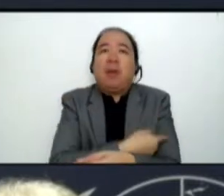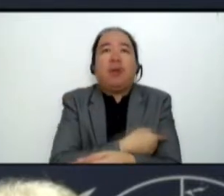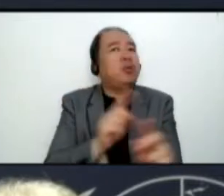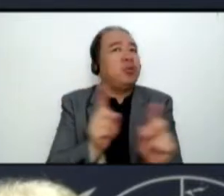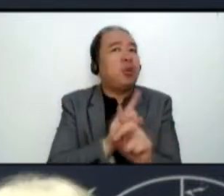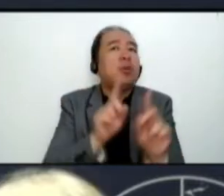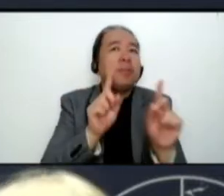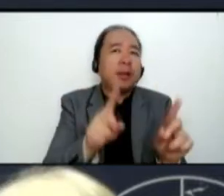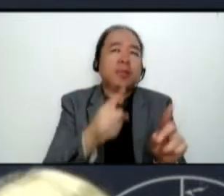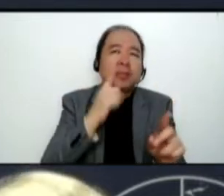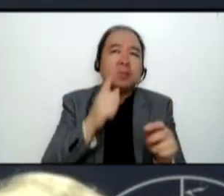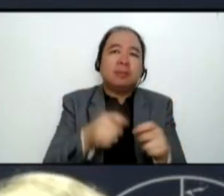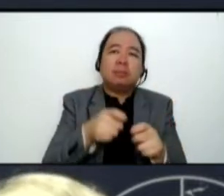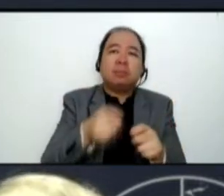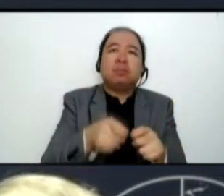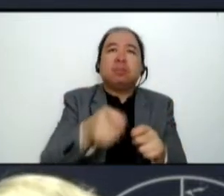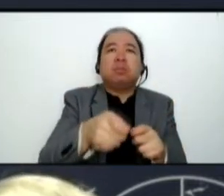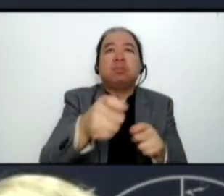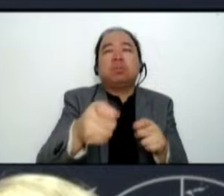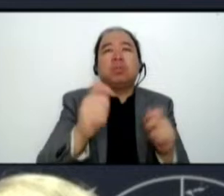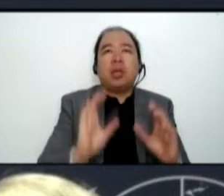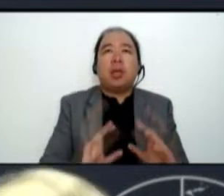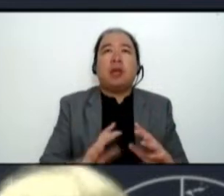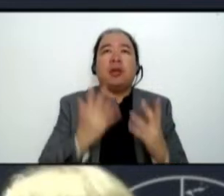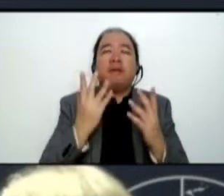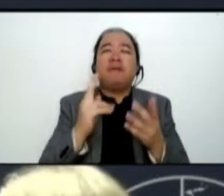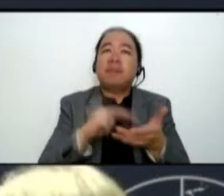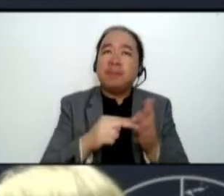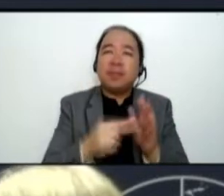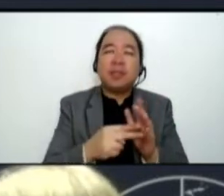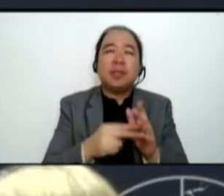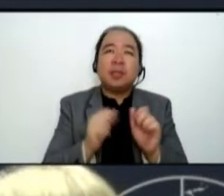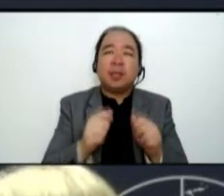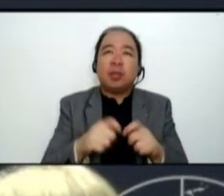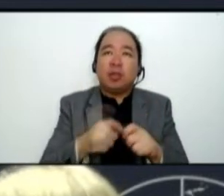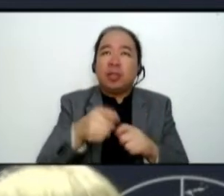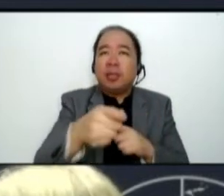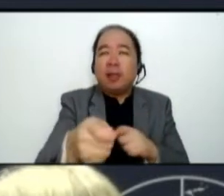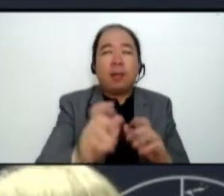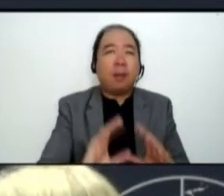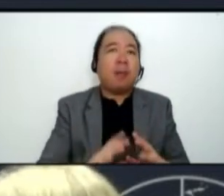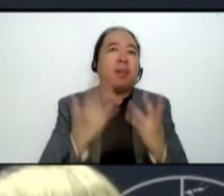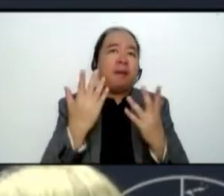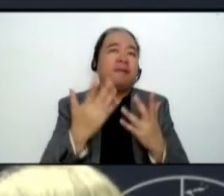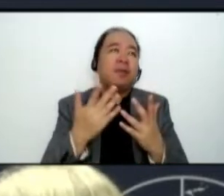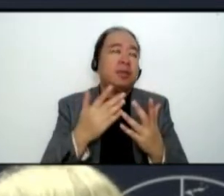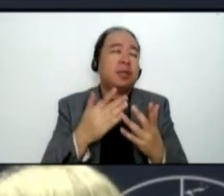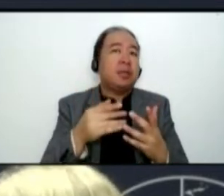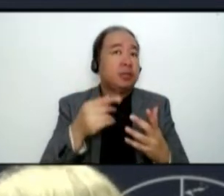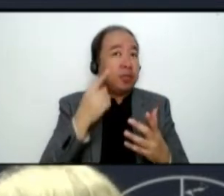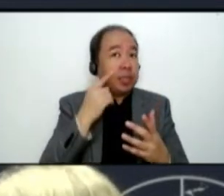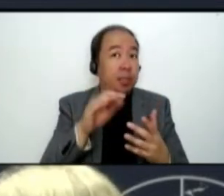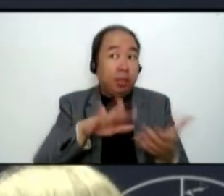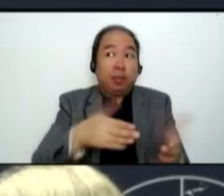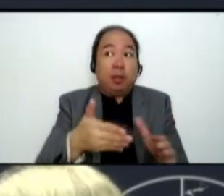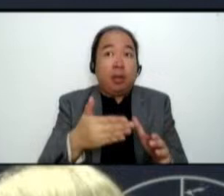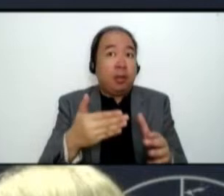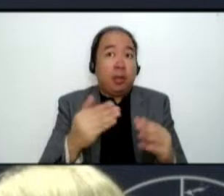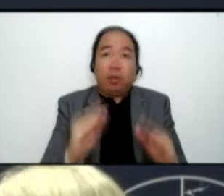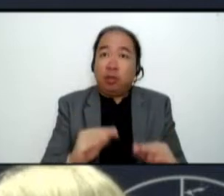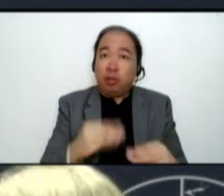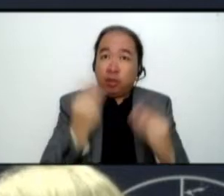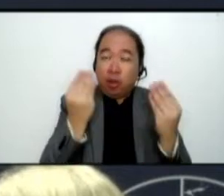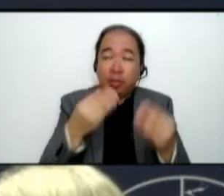with the opportunity actually to have a longer, better life. We don't die young anymore. We have a chance to see children and our